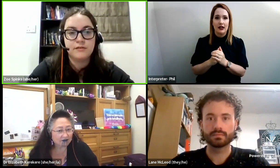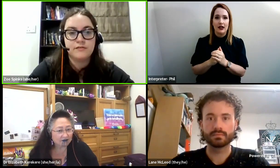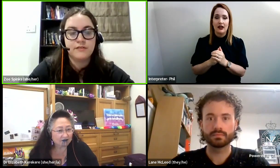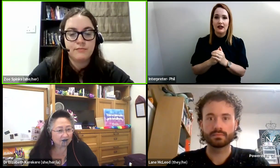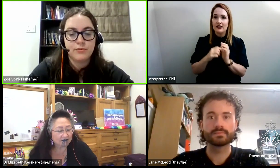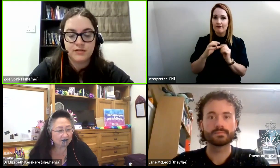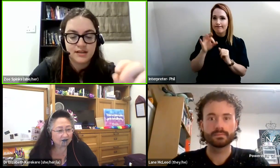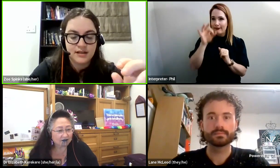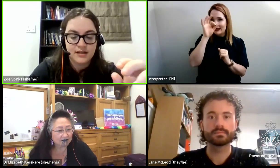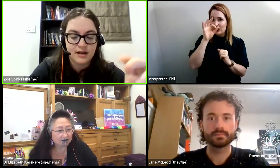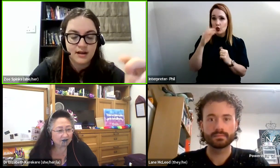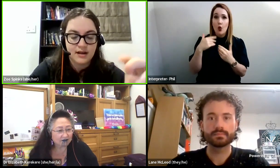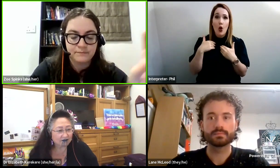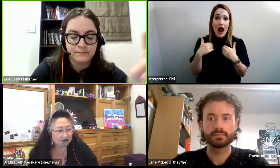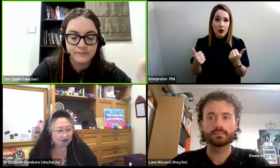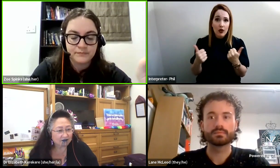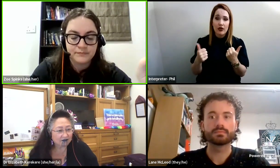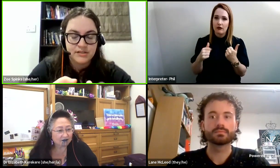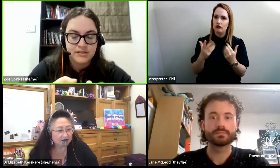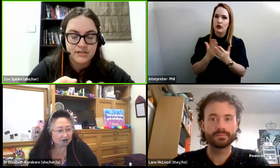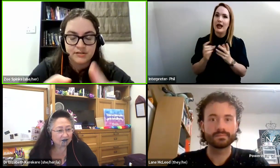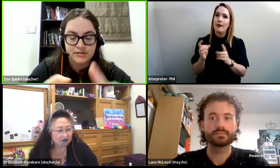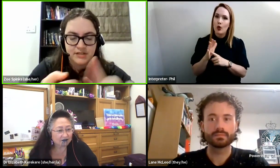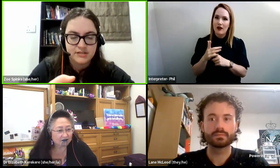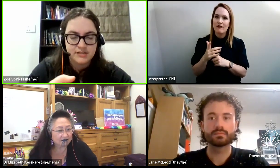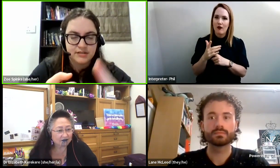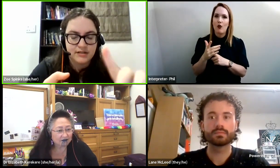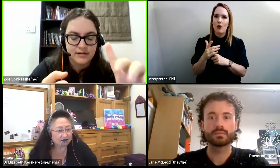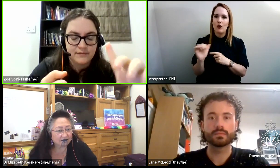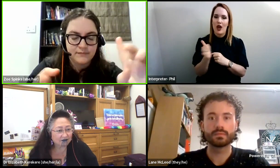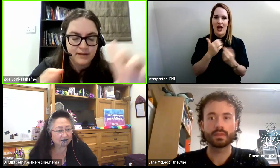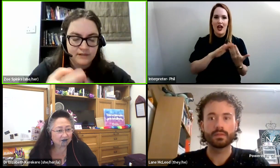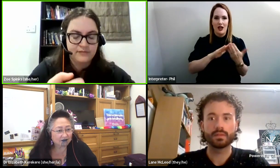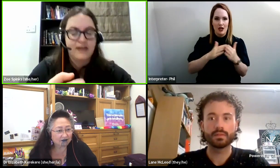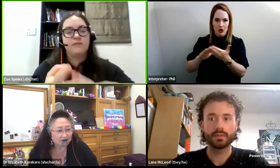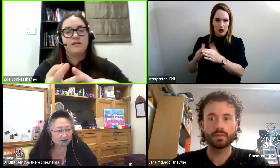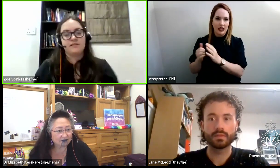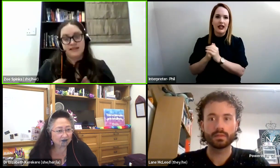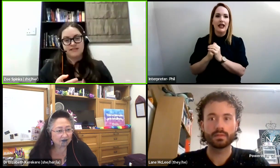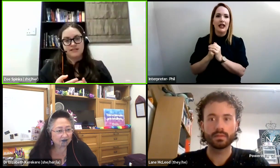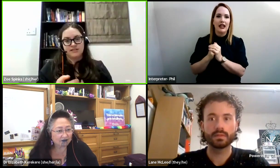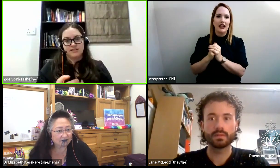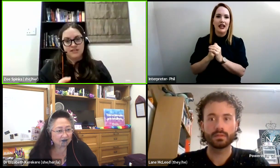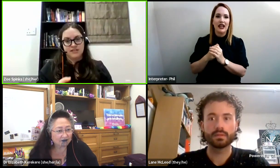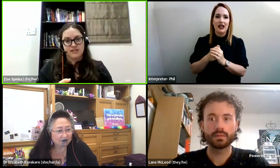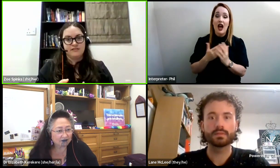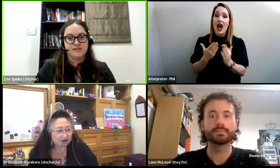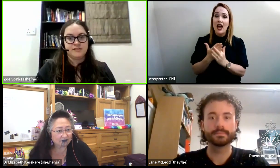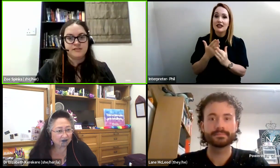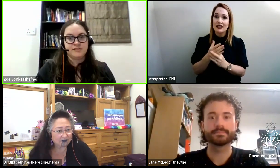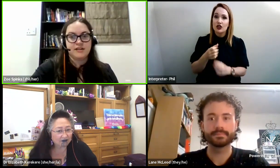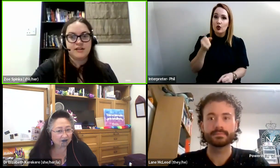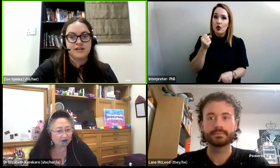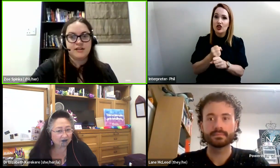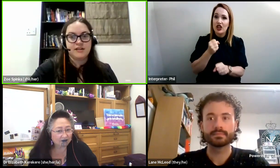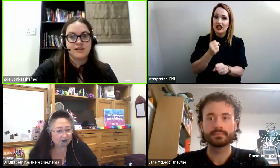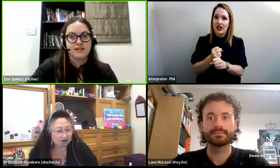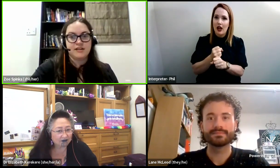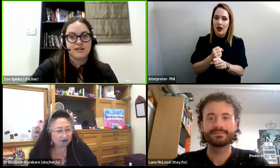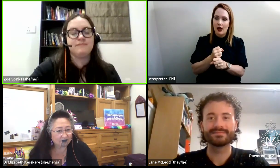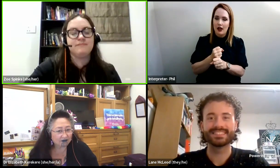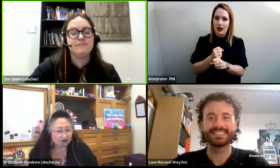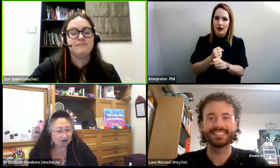Rainbow community, gender access to gender affirming society, sorry,